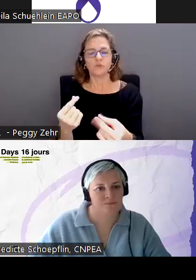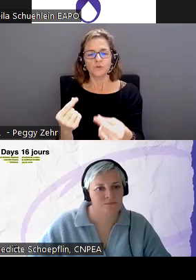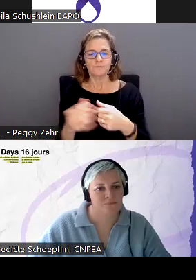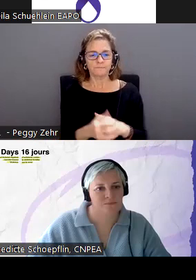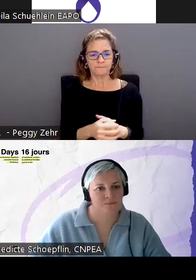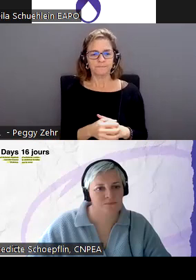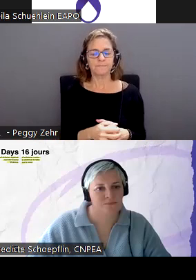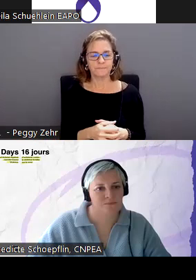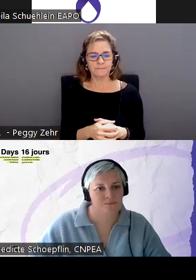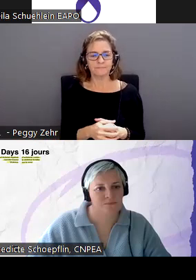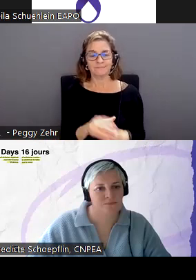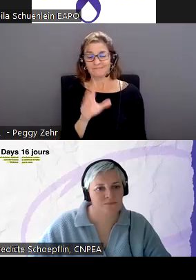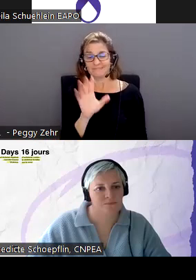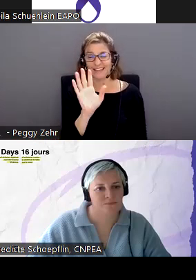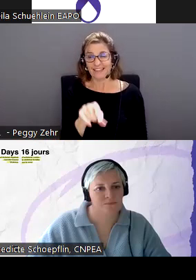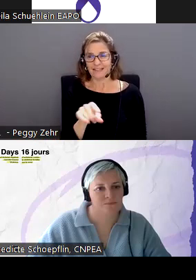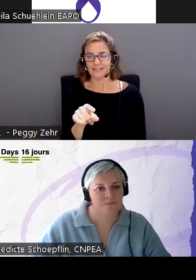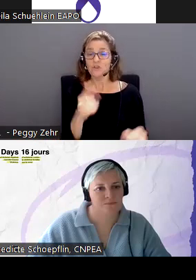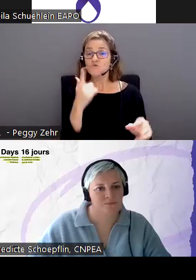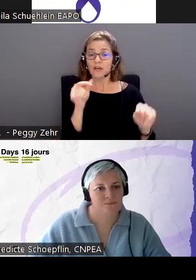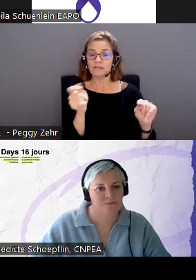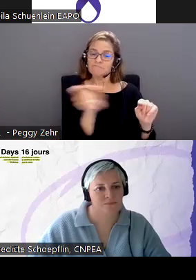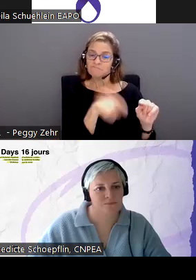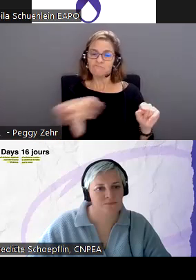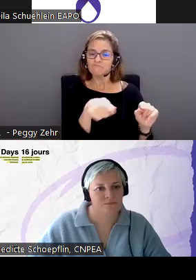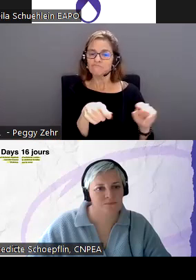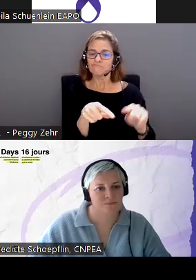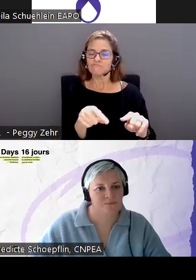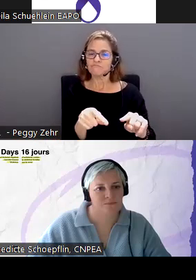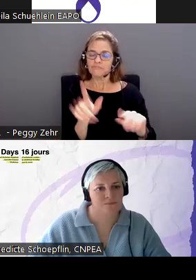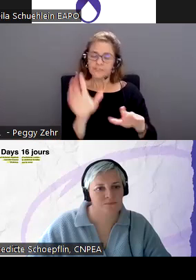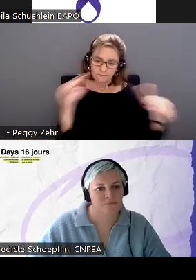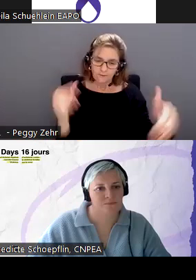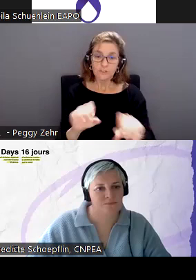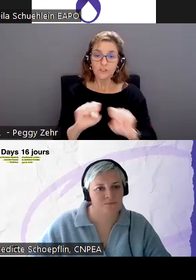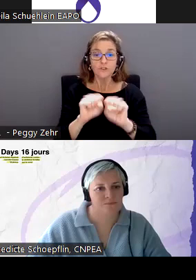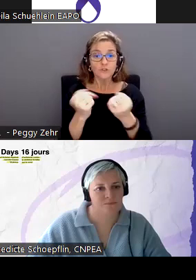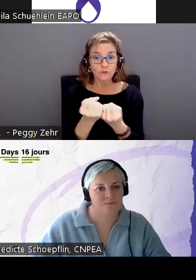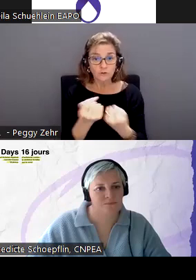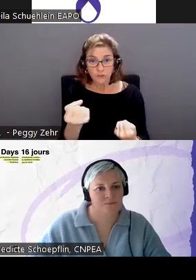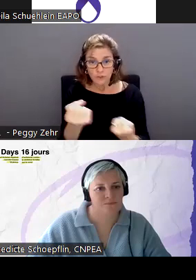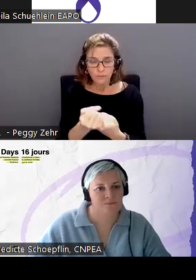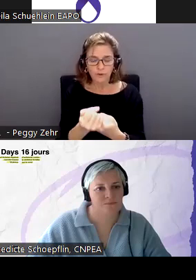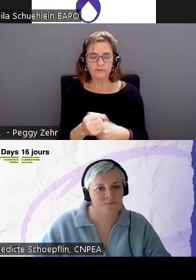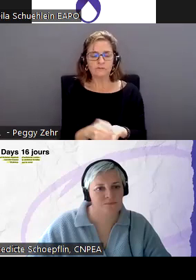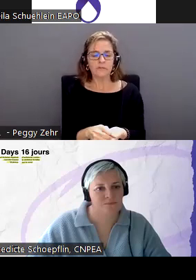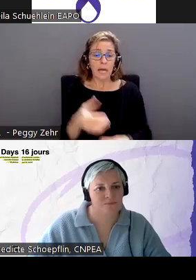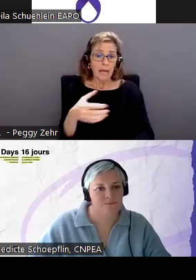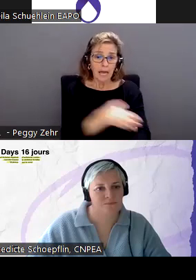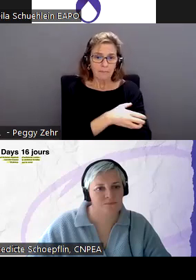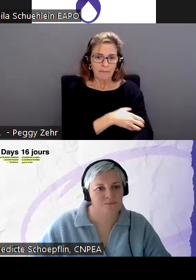do right here in thinking about the focus on social support and empowerment and how to actually do